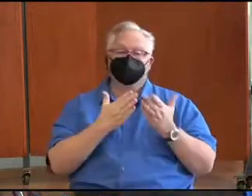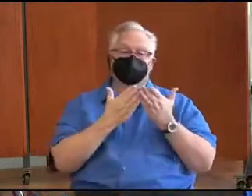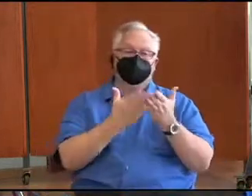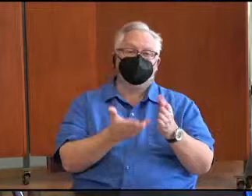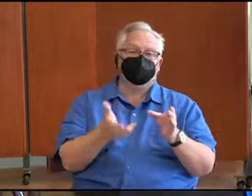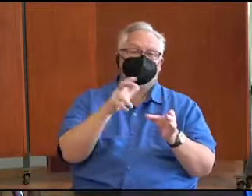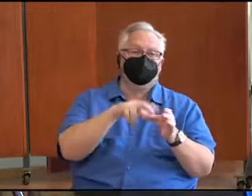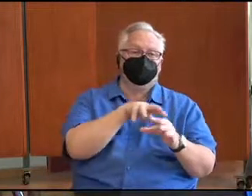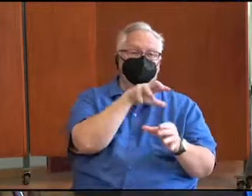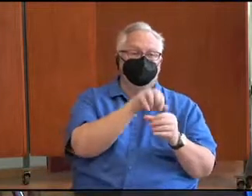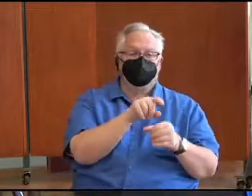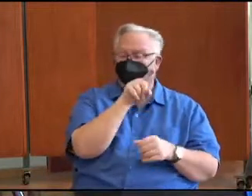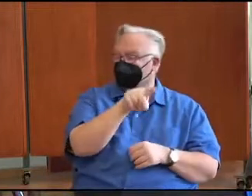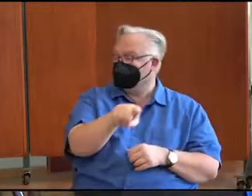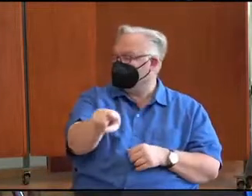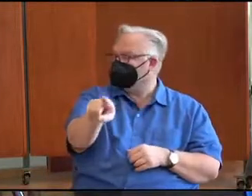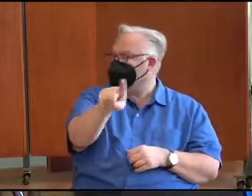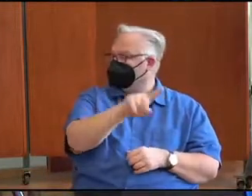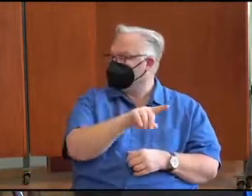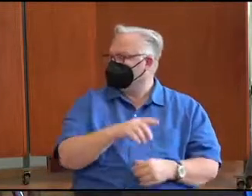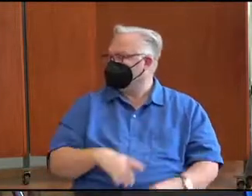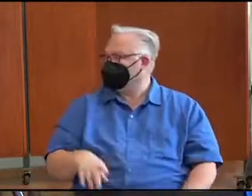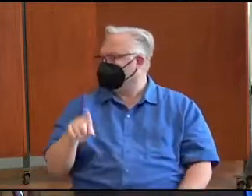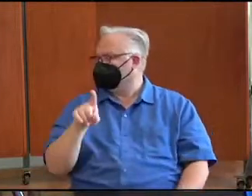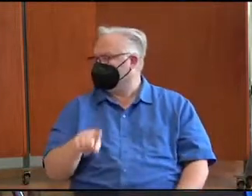Yo navego en ti.